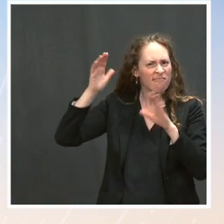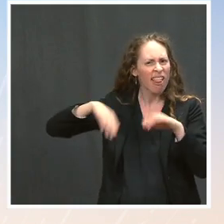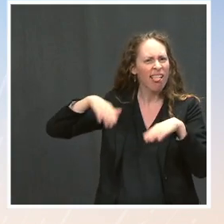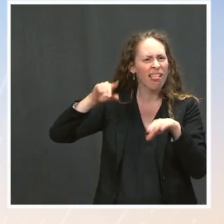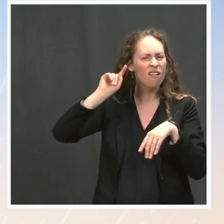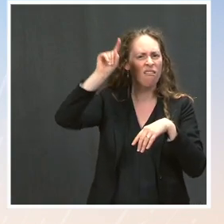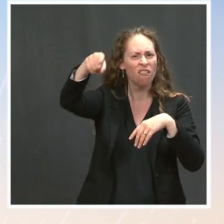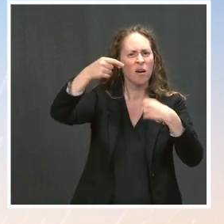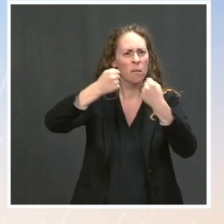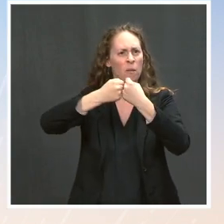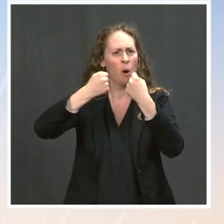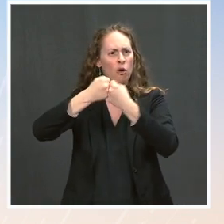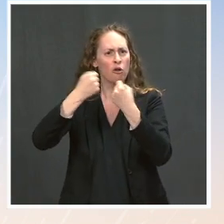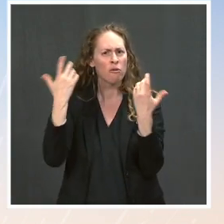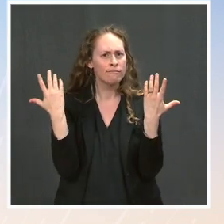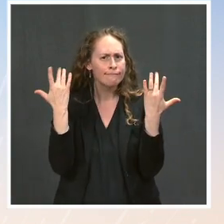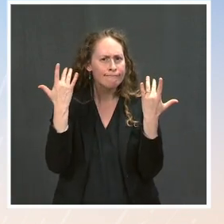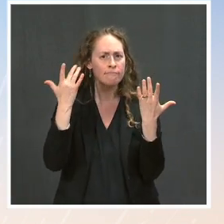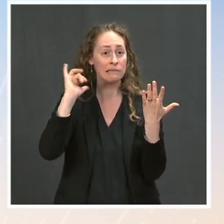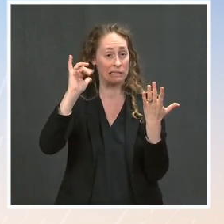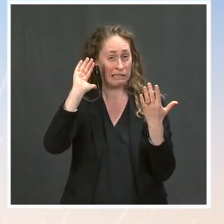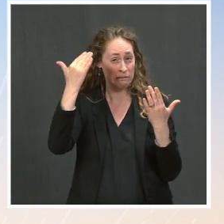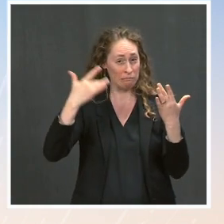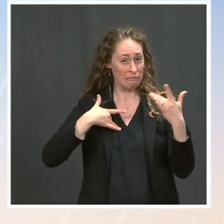with COVID issues. What is she referring to?